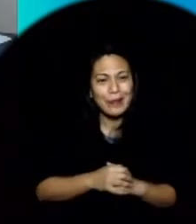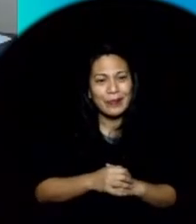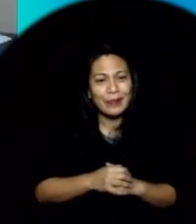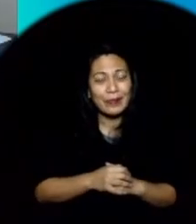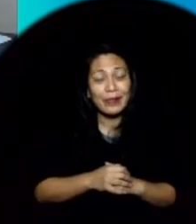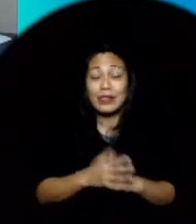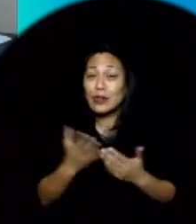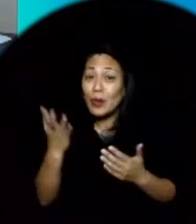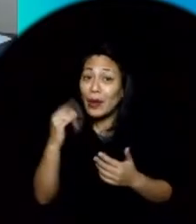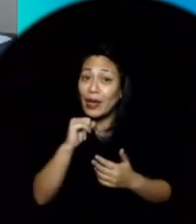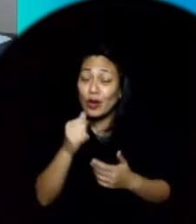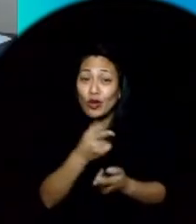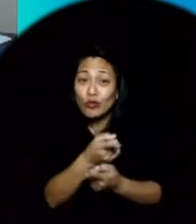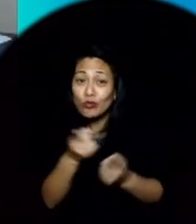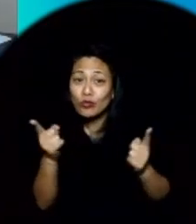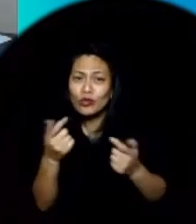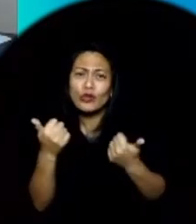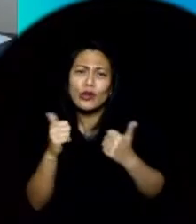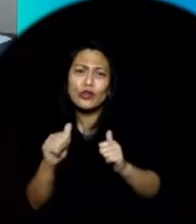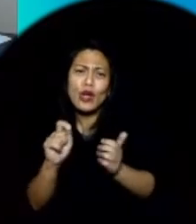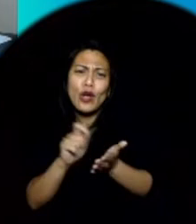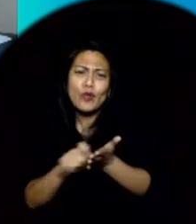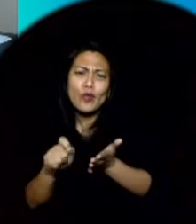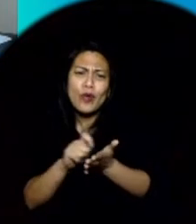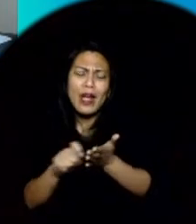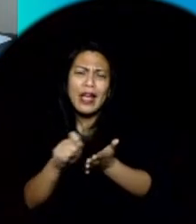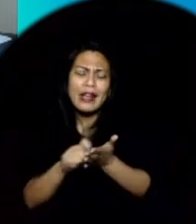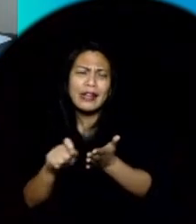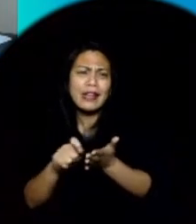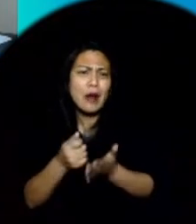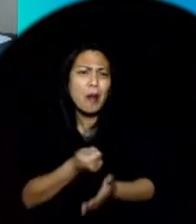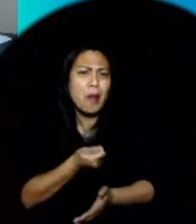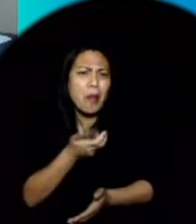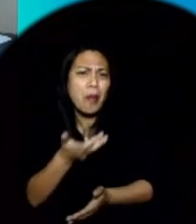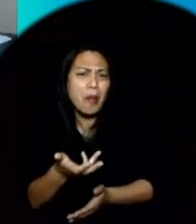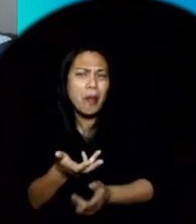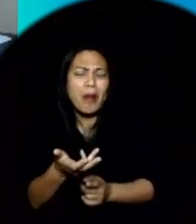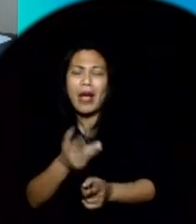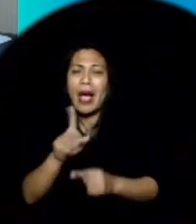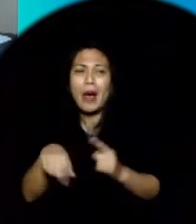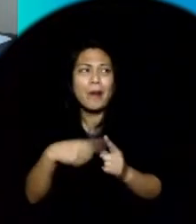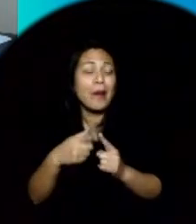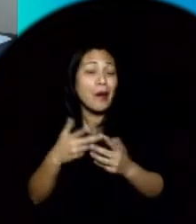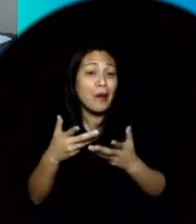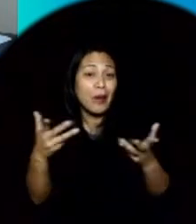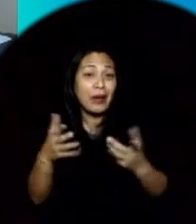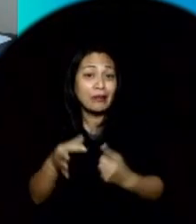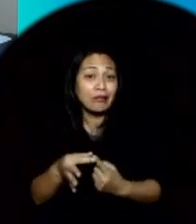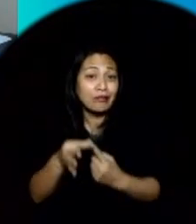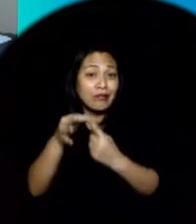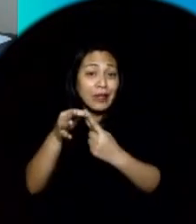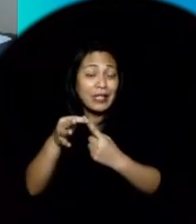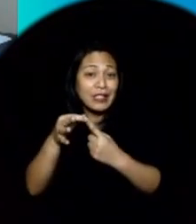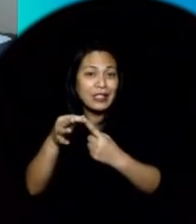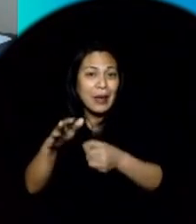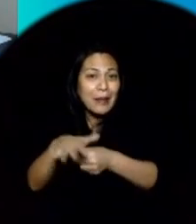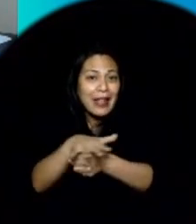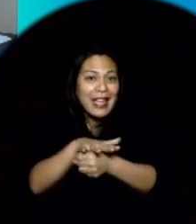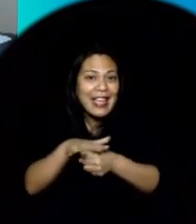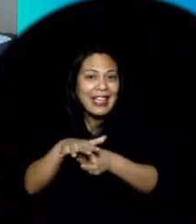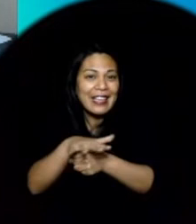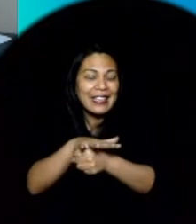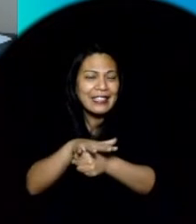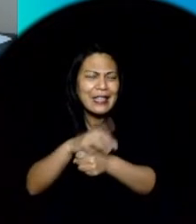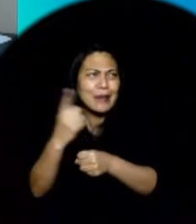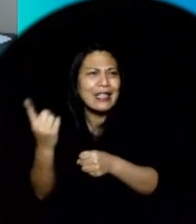Why don't you try writing just a page or so about a special place